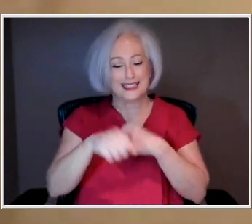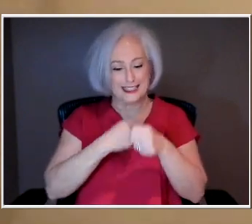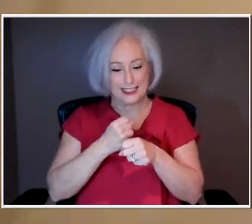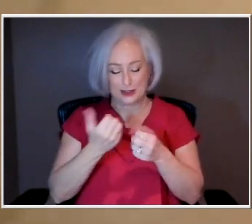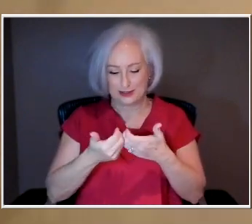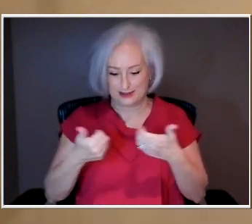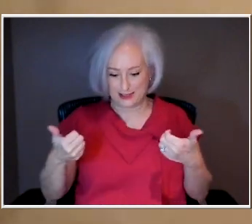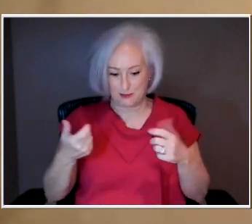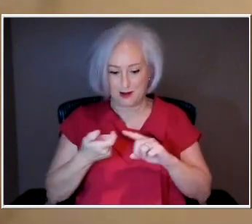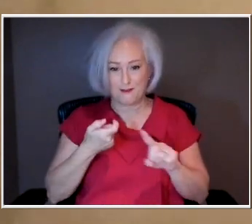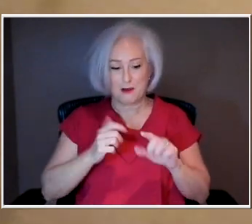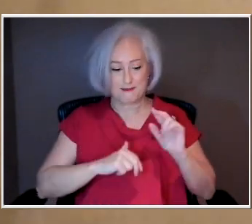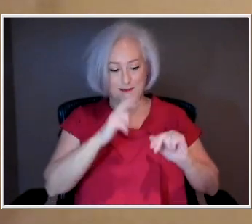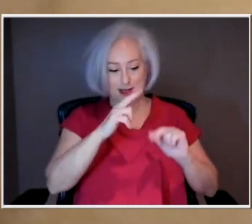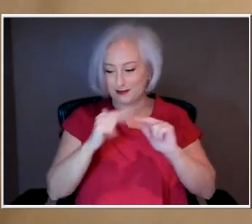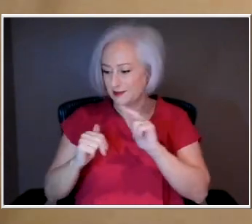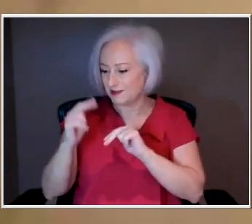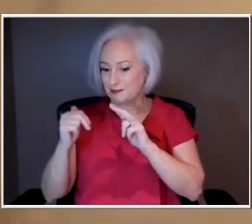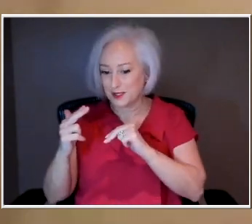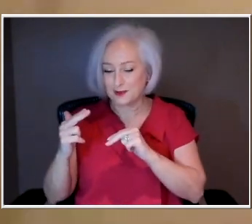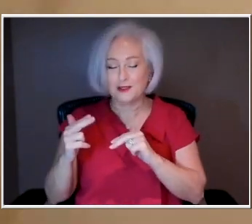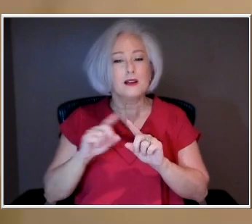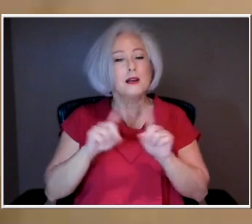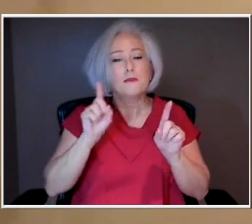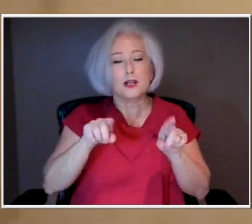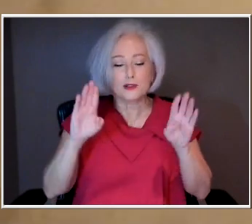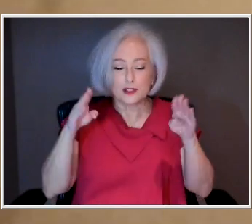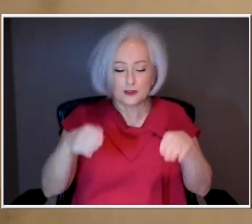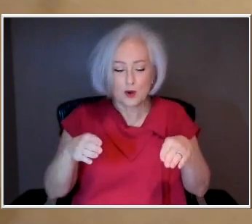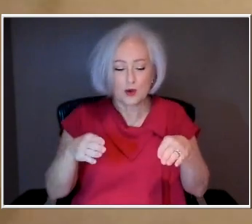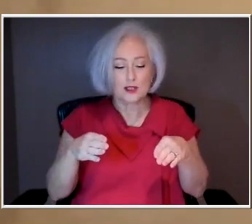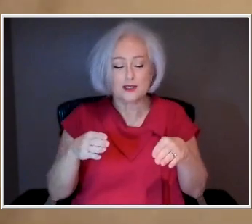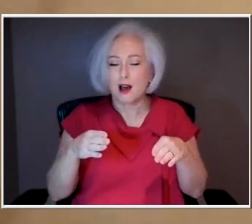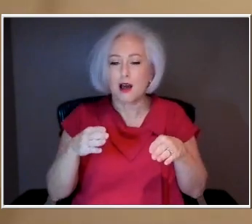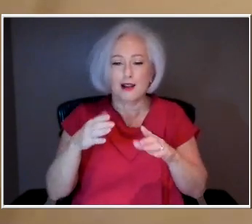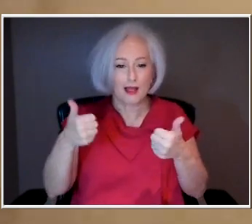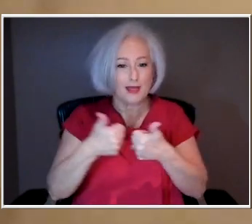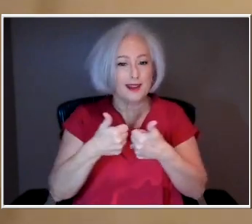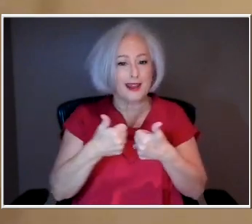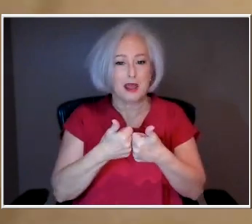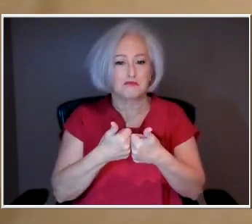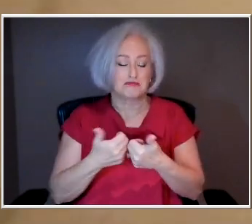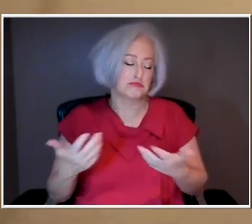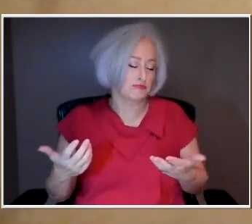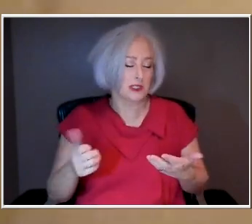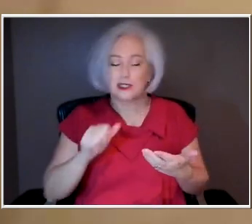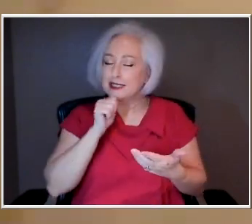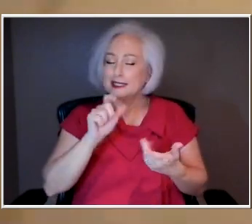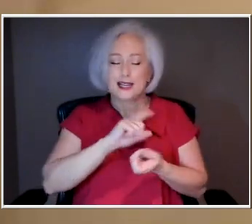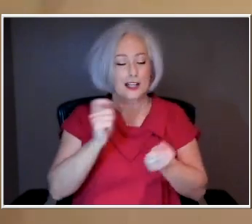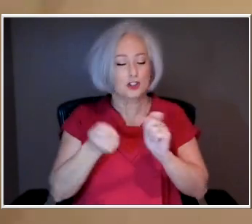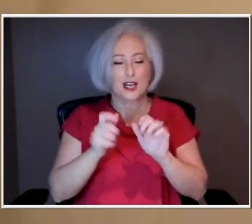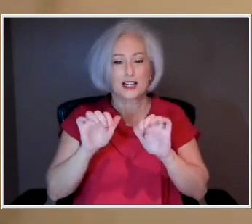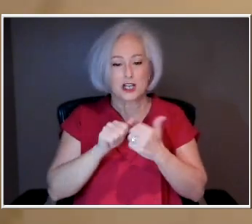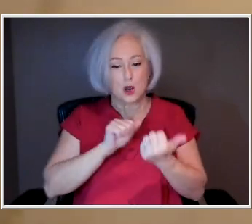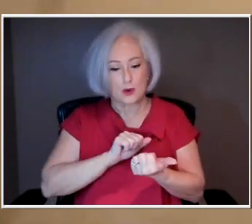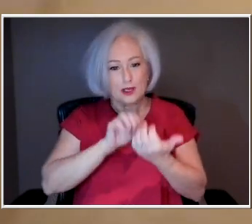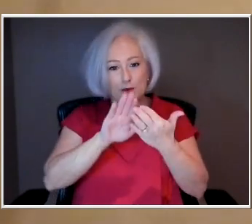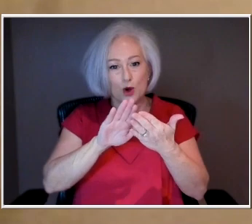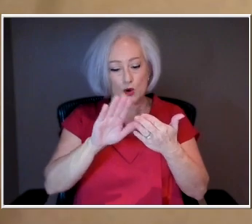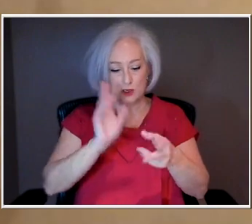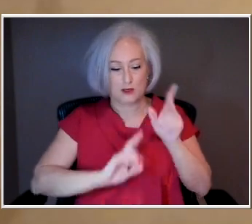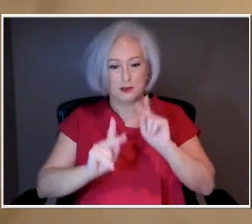stadiums versus in what many of us think of as an iconic stadium? Yeah, I mean, of course, there's changes. I mean, the stadiums are